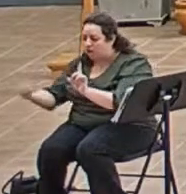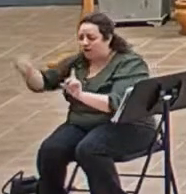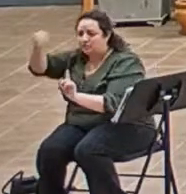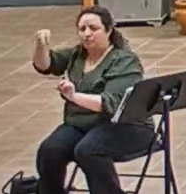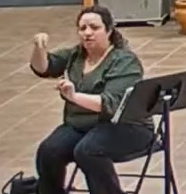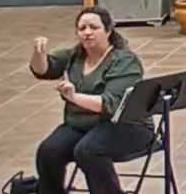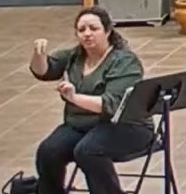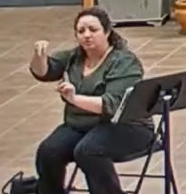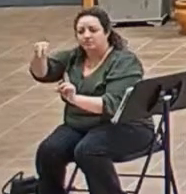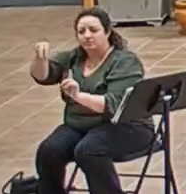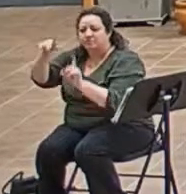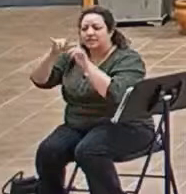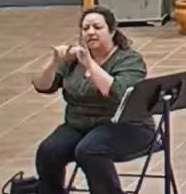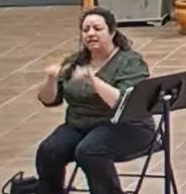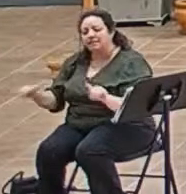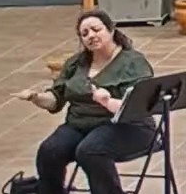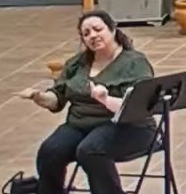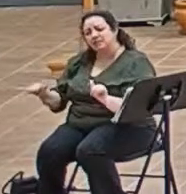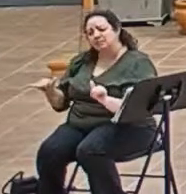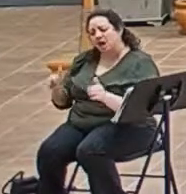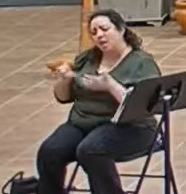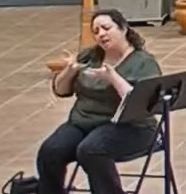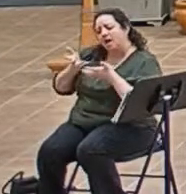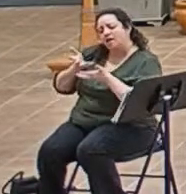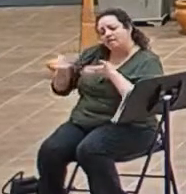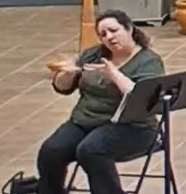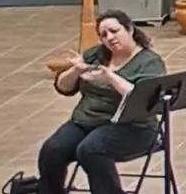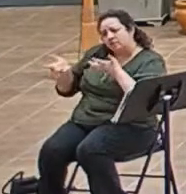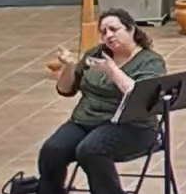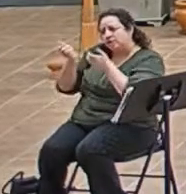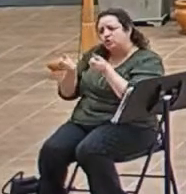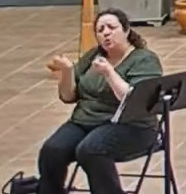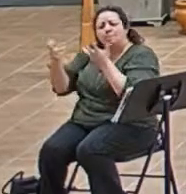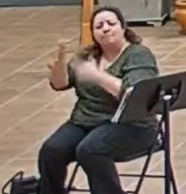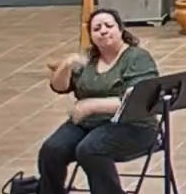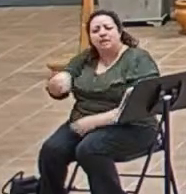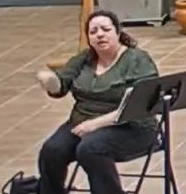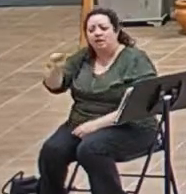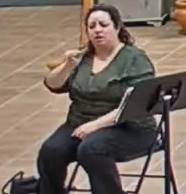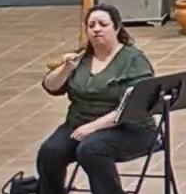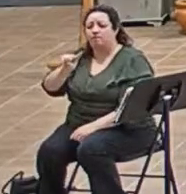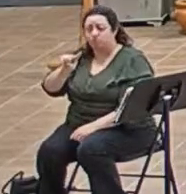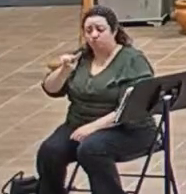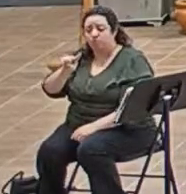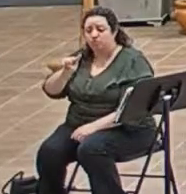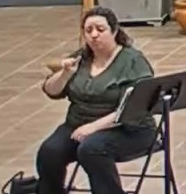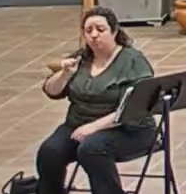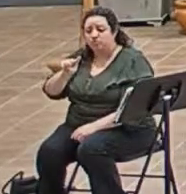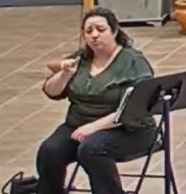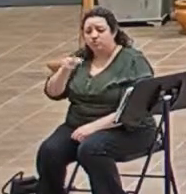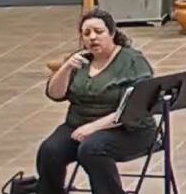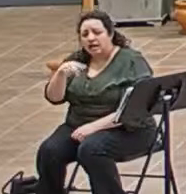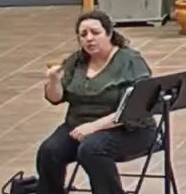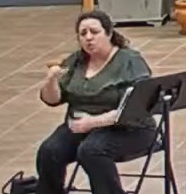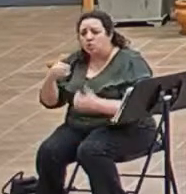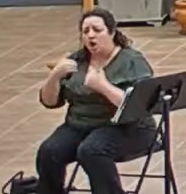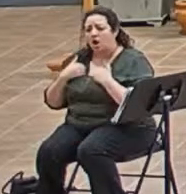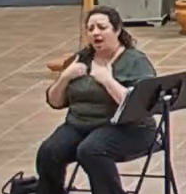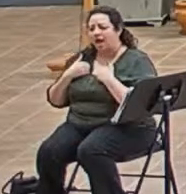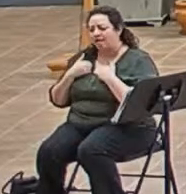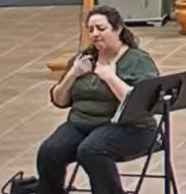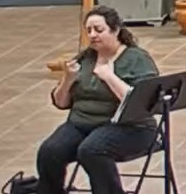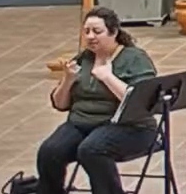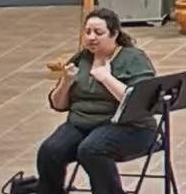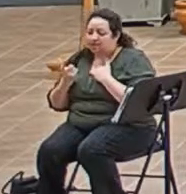I have conversations with many of you are having your own little mini Paschal